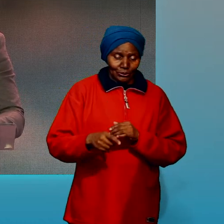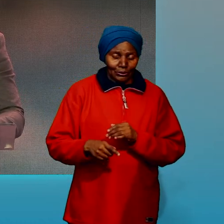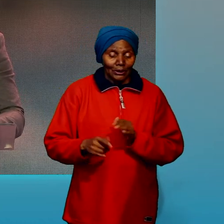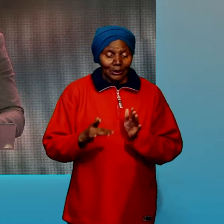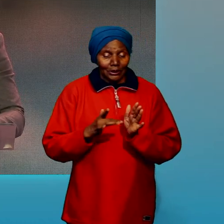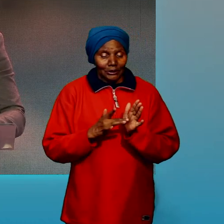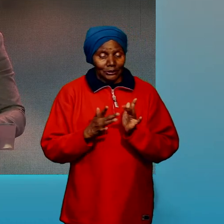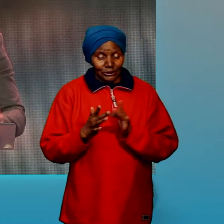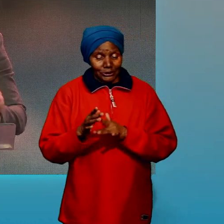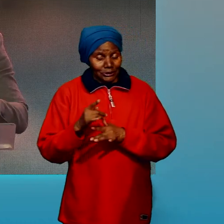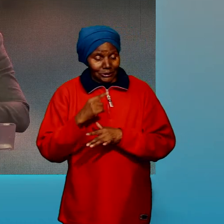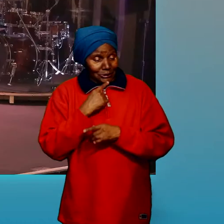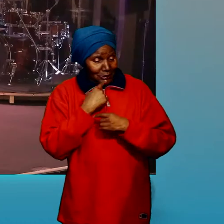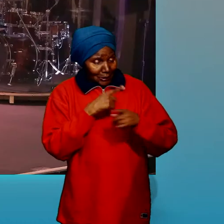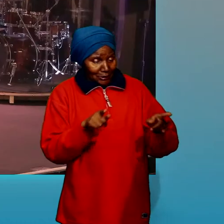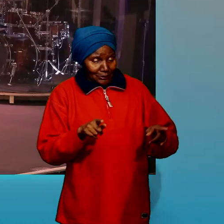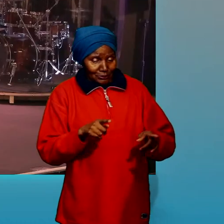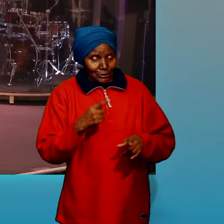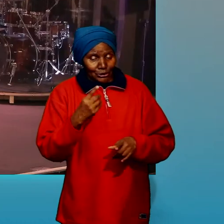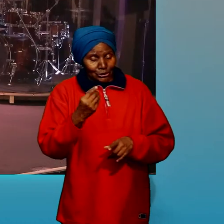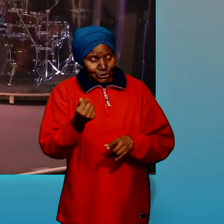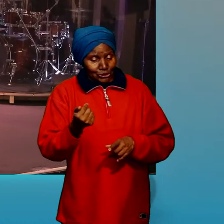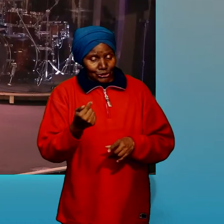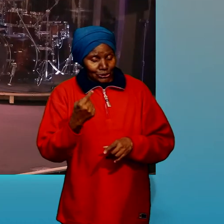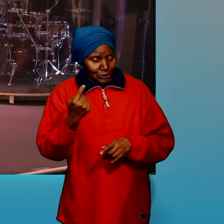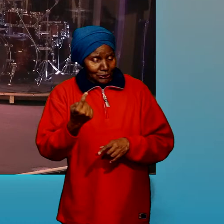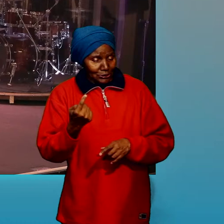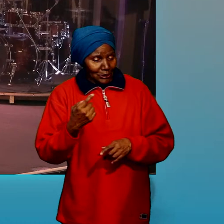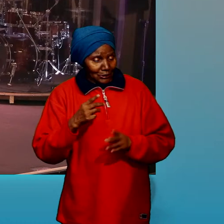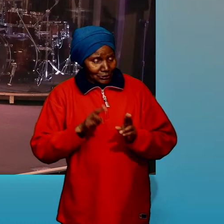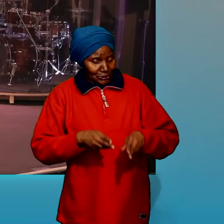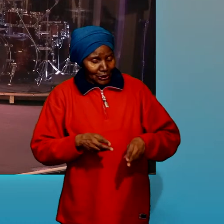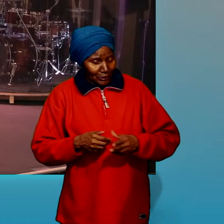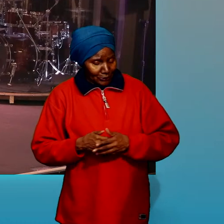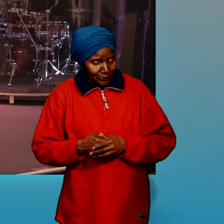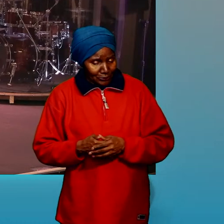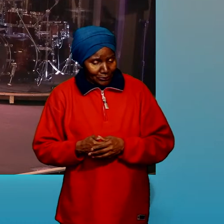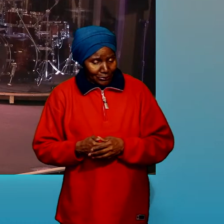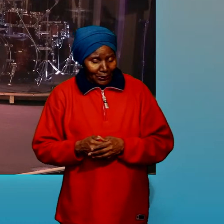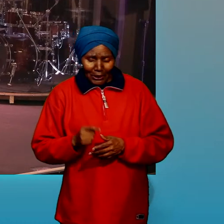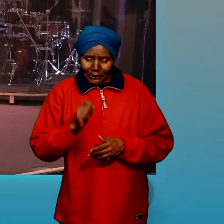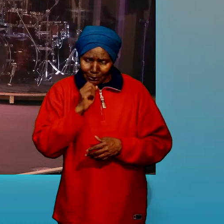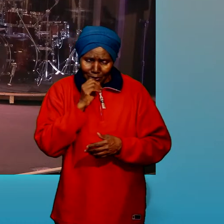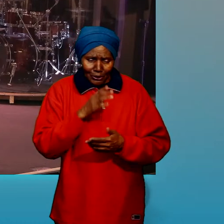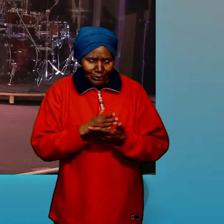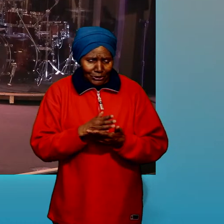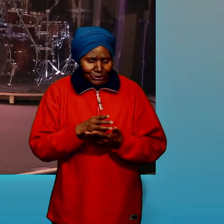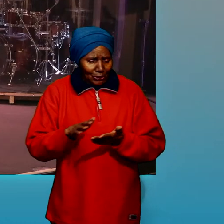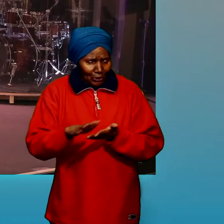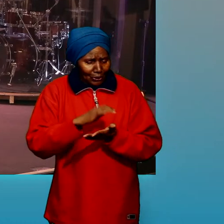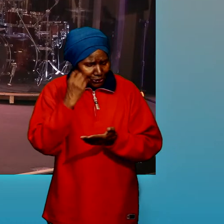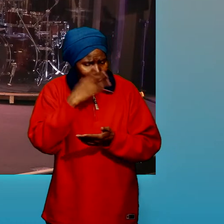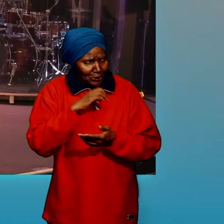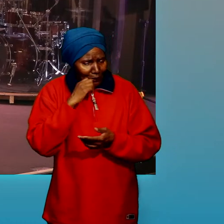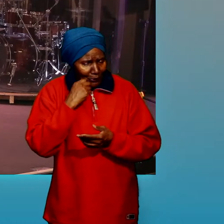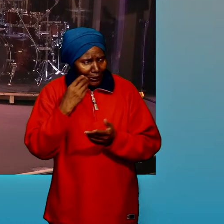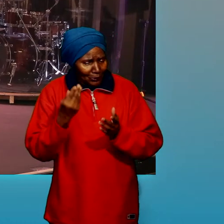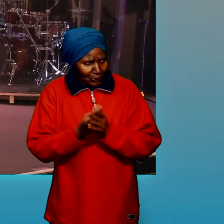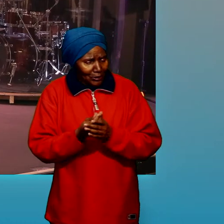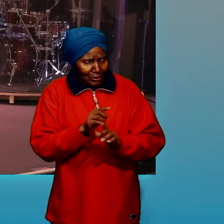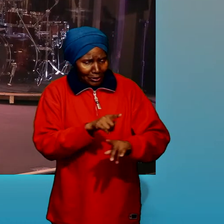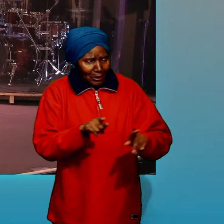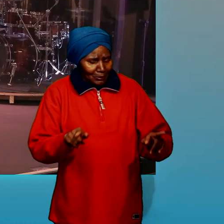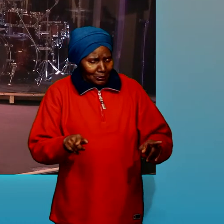his own death, and he is leaving them. He promises that the Holy Spirit will be there, but they haven't even seen